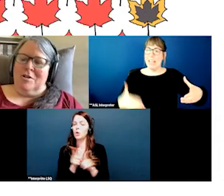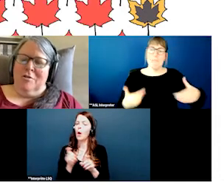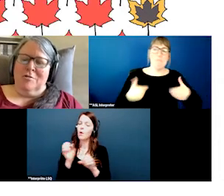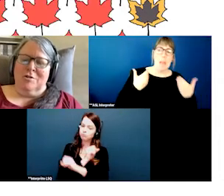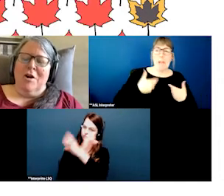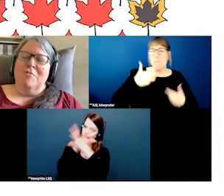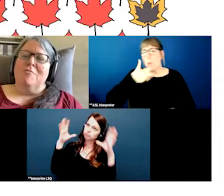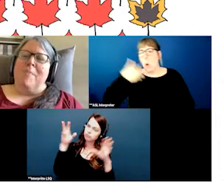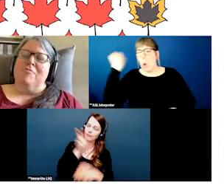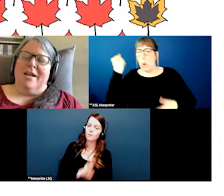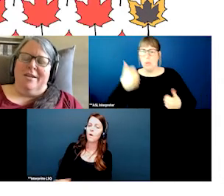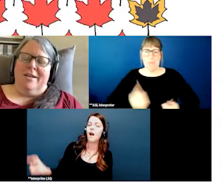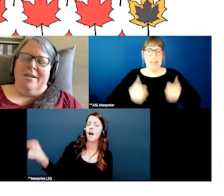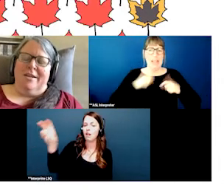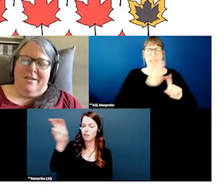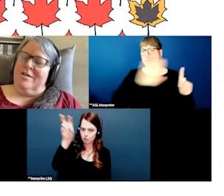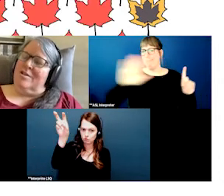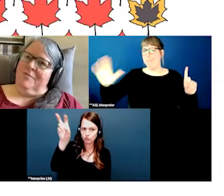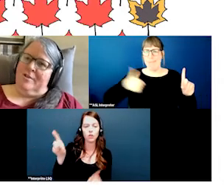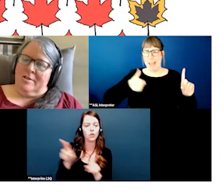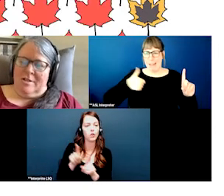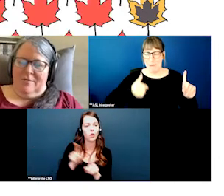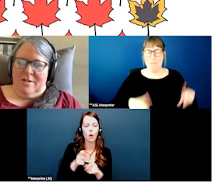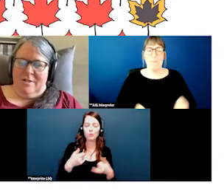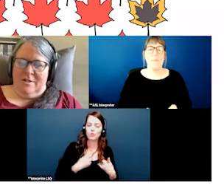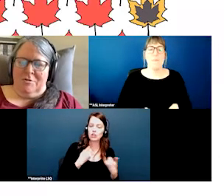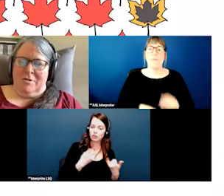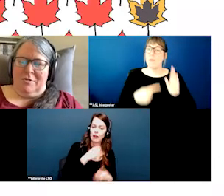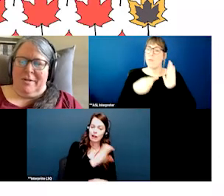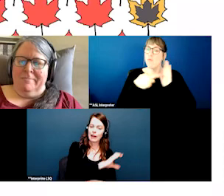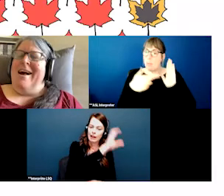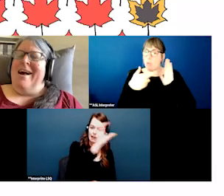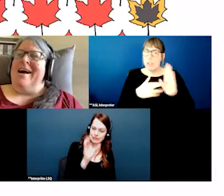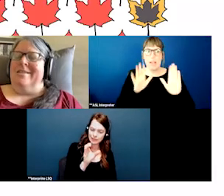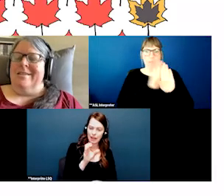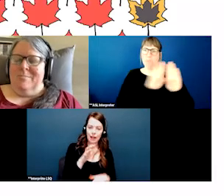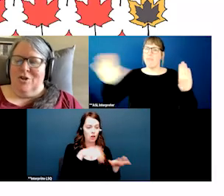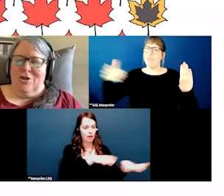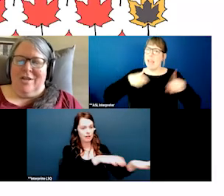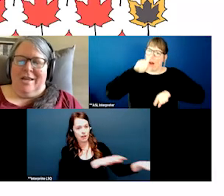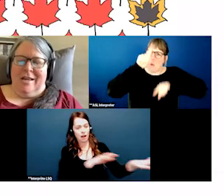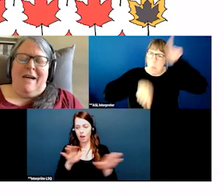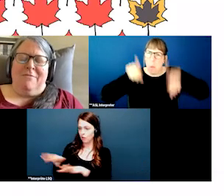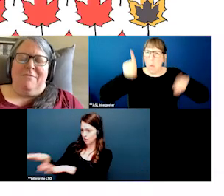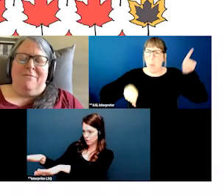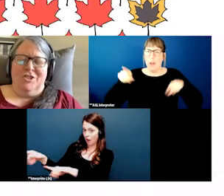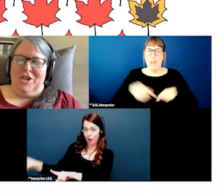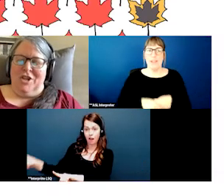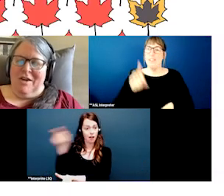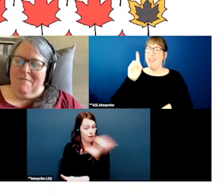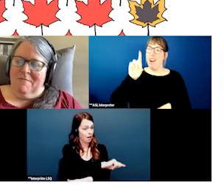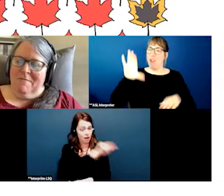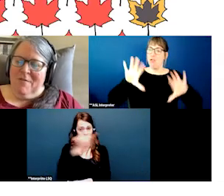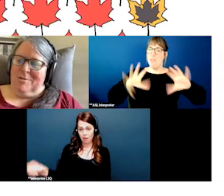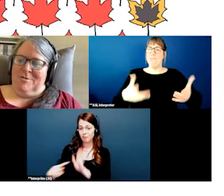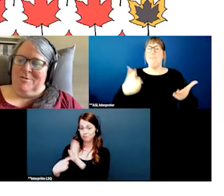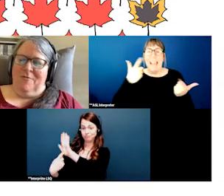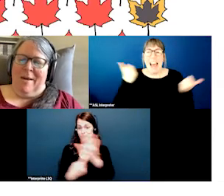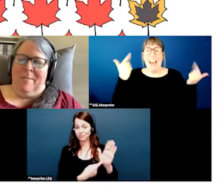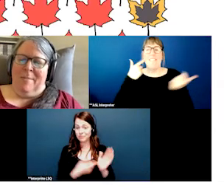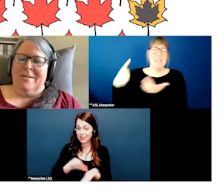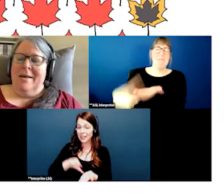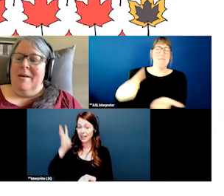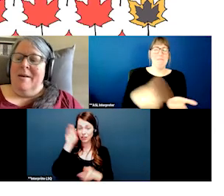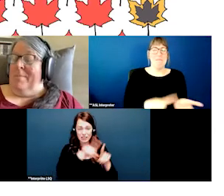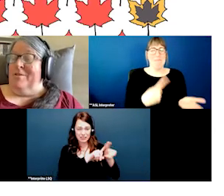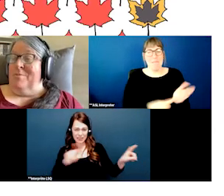from coast to coast, representing the rich diversity of this country. I see them talking, laughing, sharing